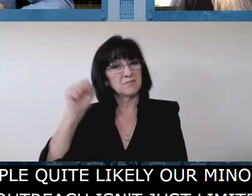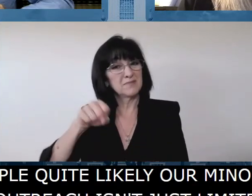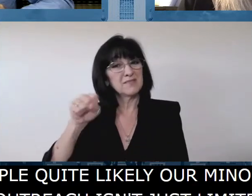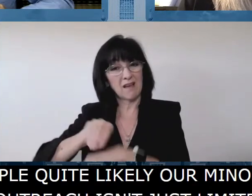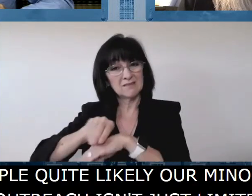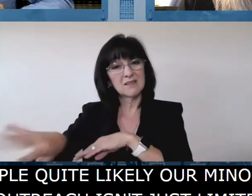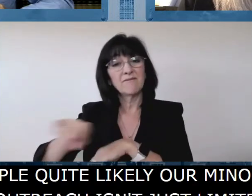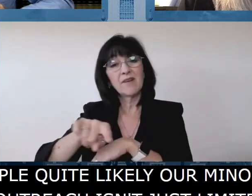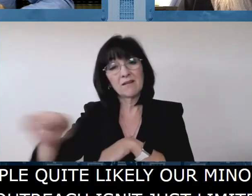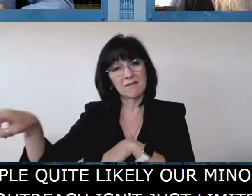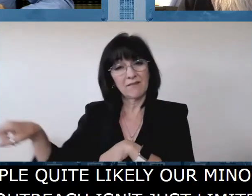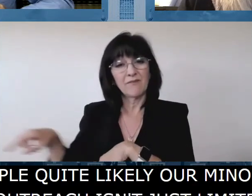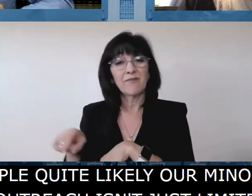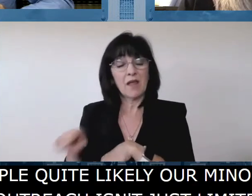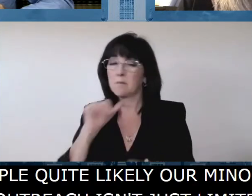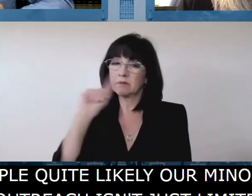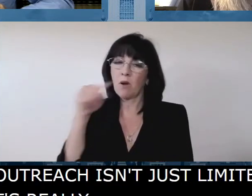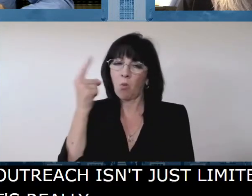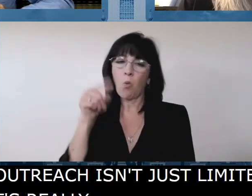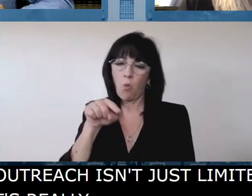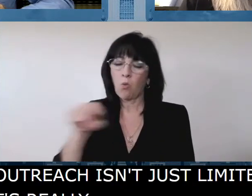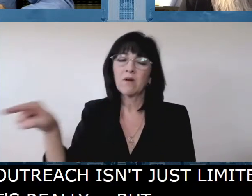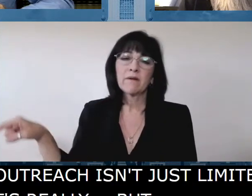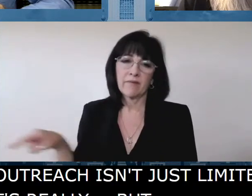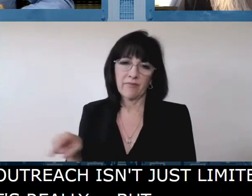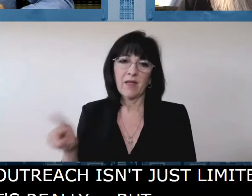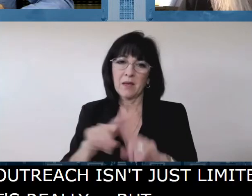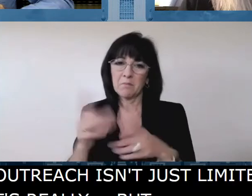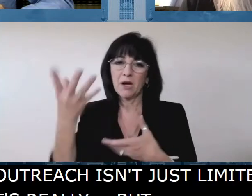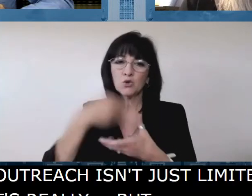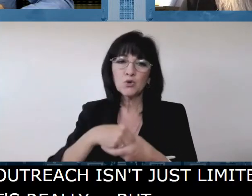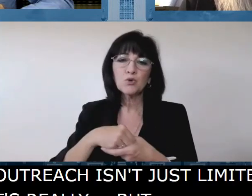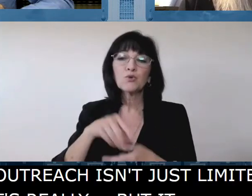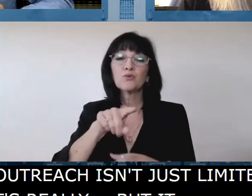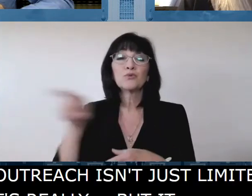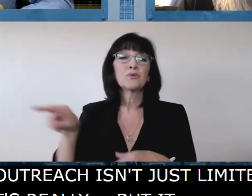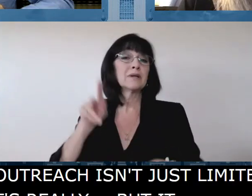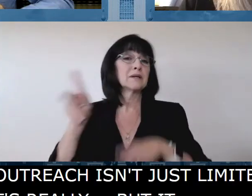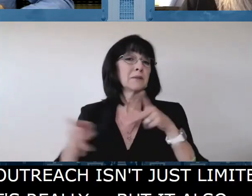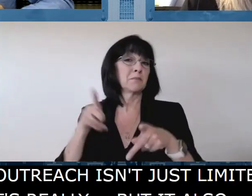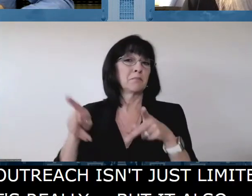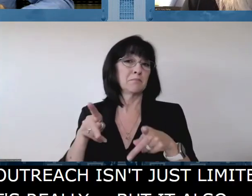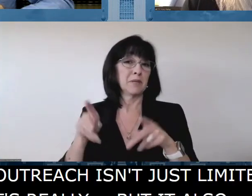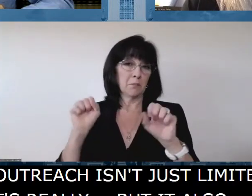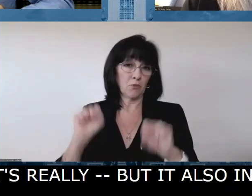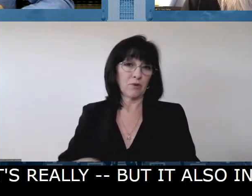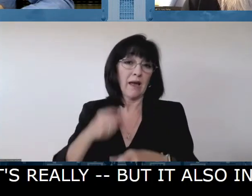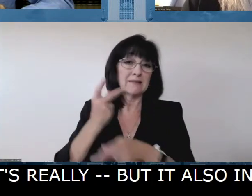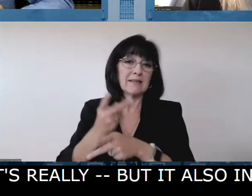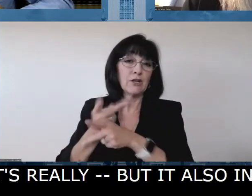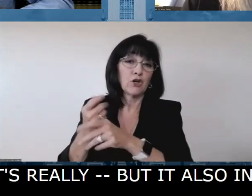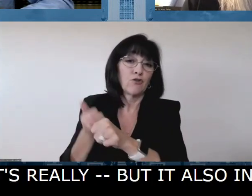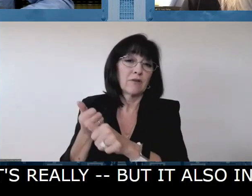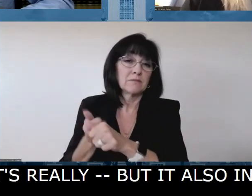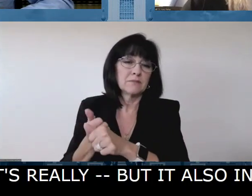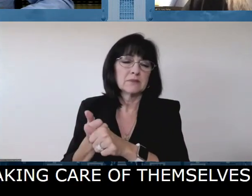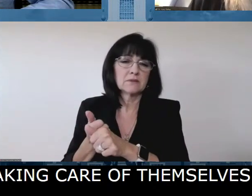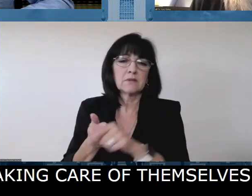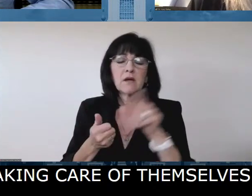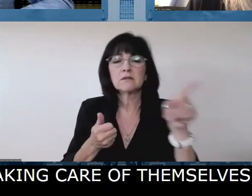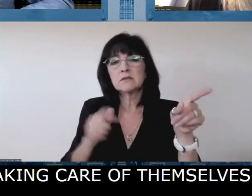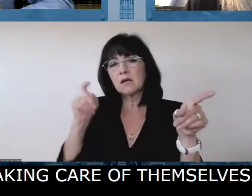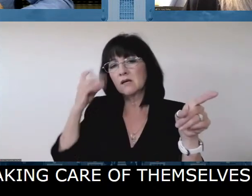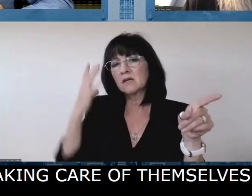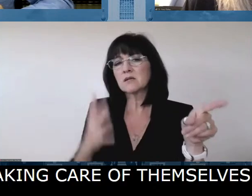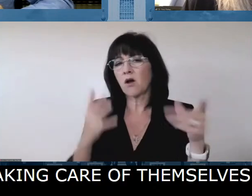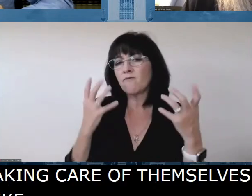really, but it also includes making sure people are taking care of themselves. Yeah, and I'd like to make a comment about